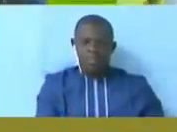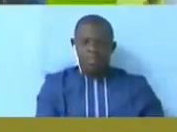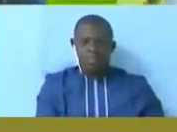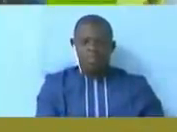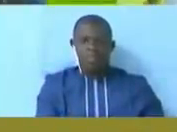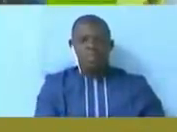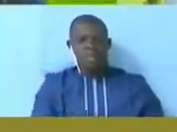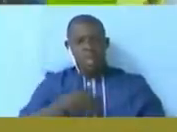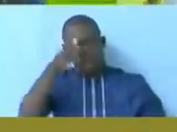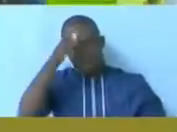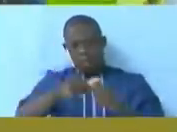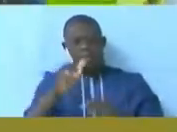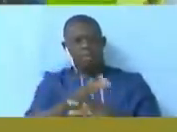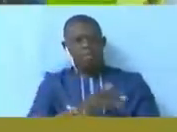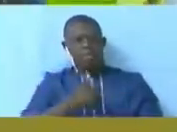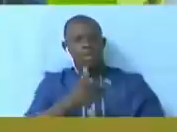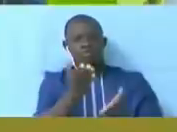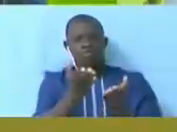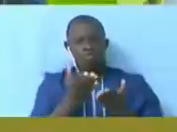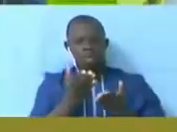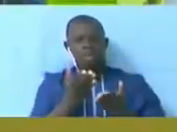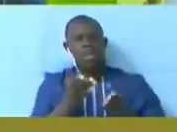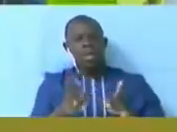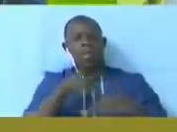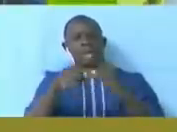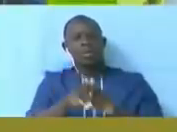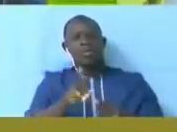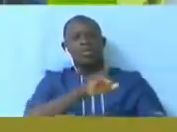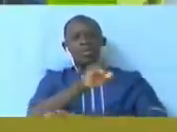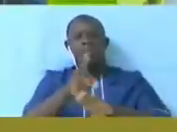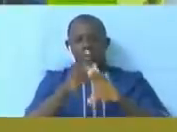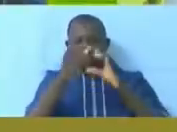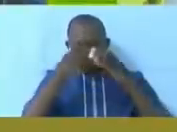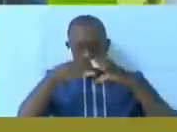I remember when I was a student in Furabi.